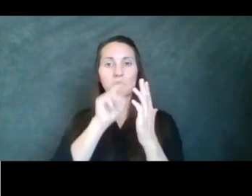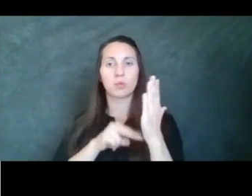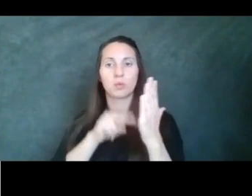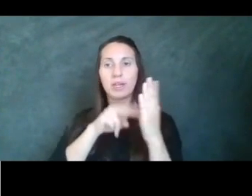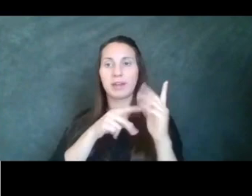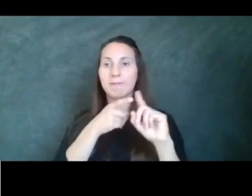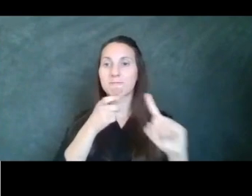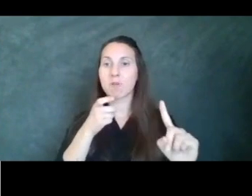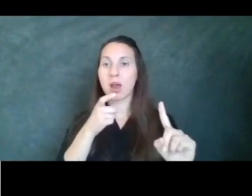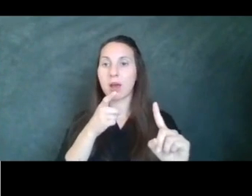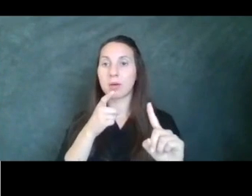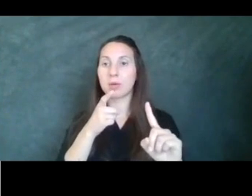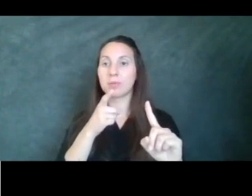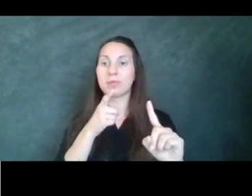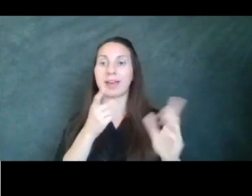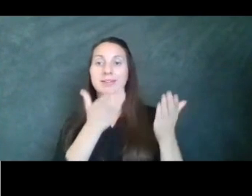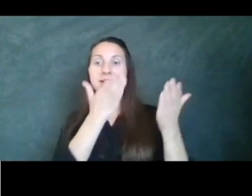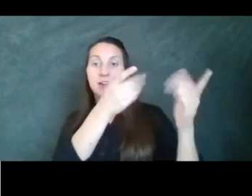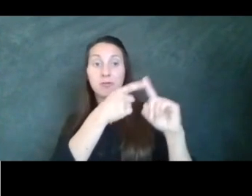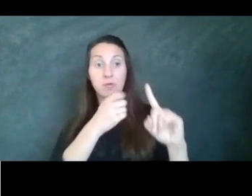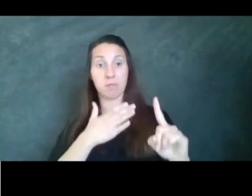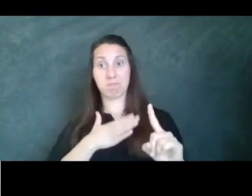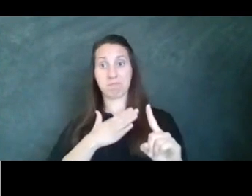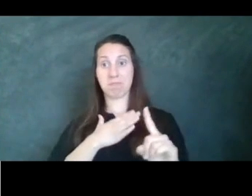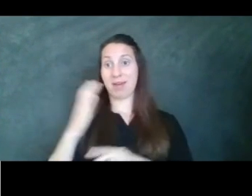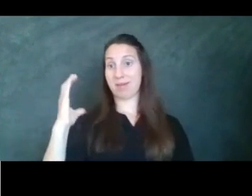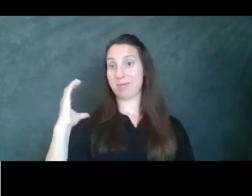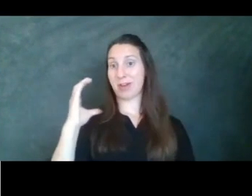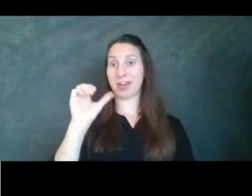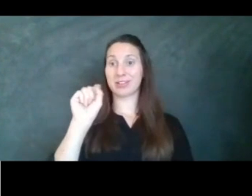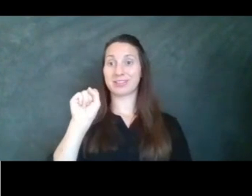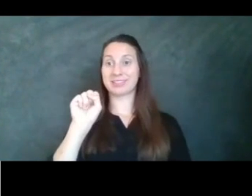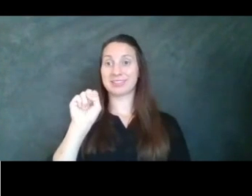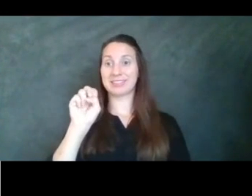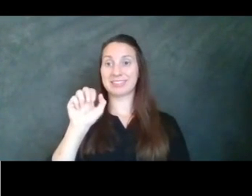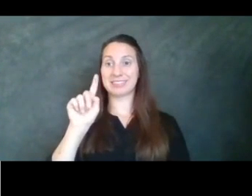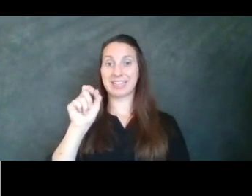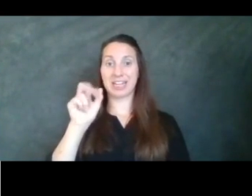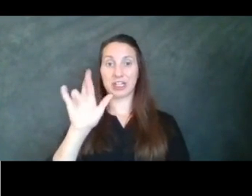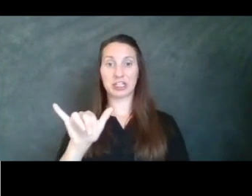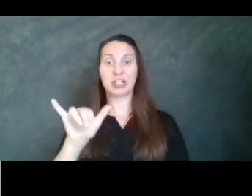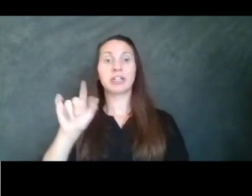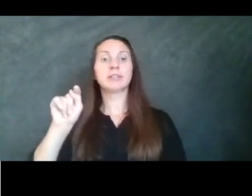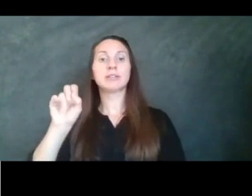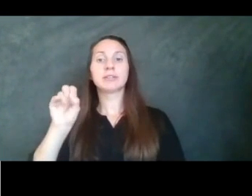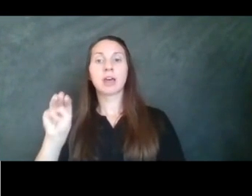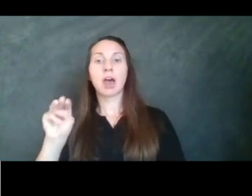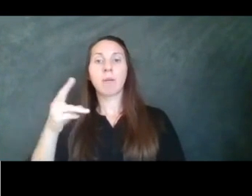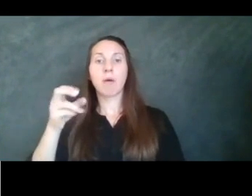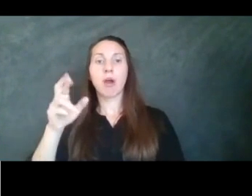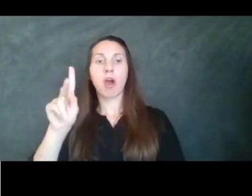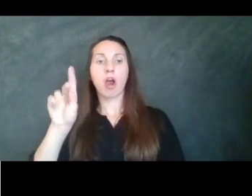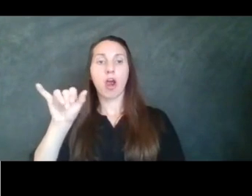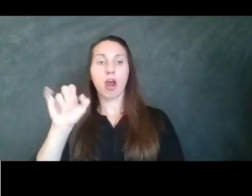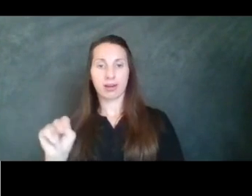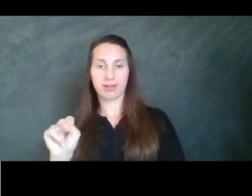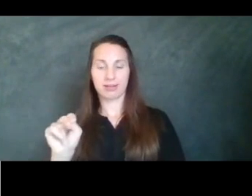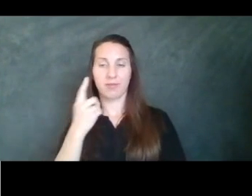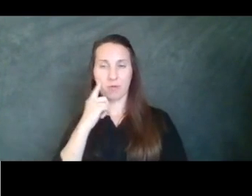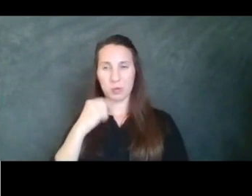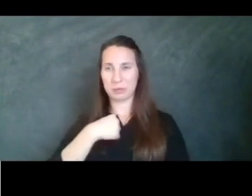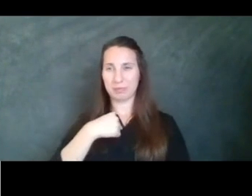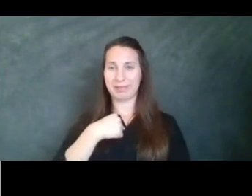from my boss, Senator Tom Harkin, who is the chief sponsor of the ADA. And to me, I